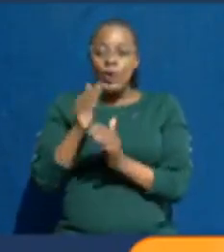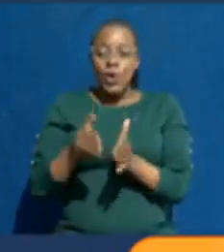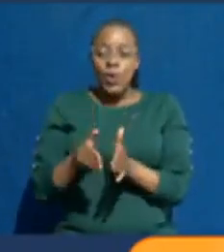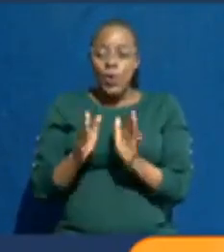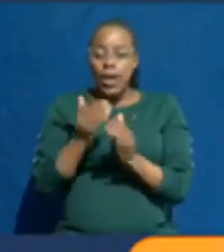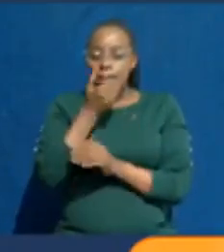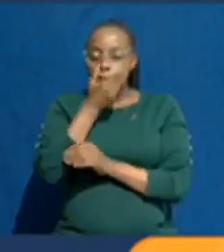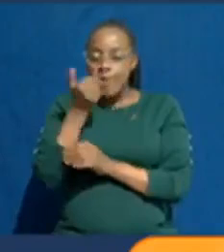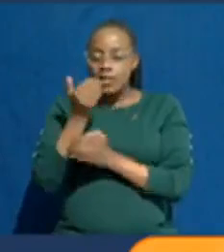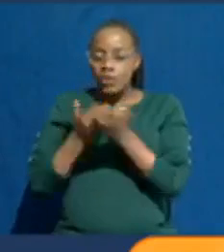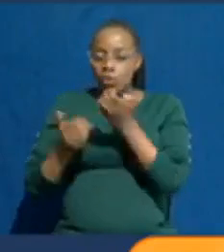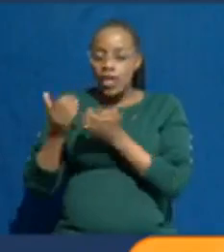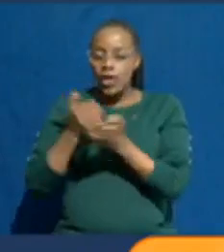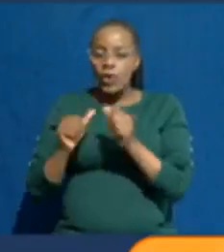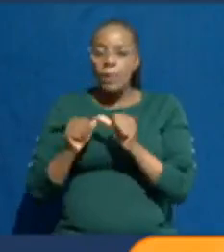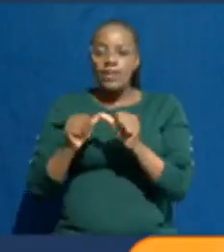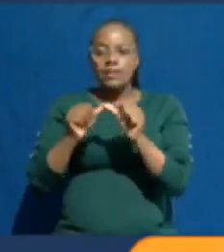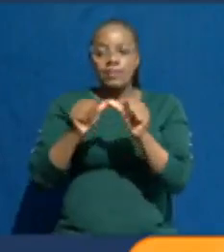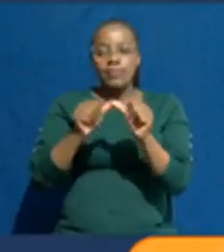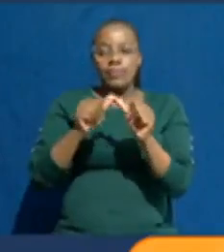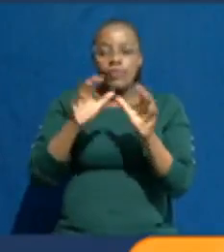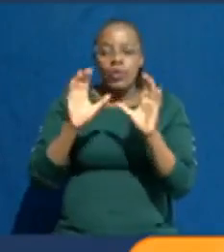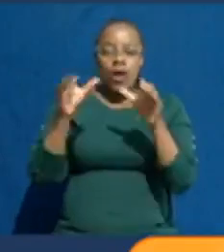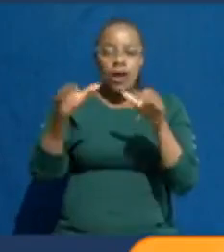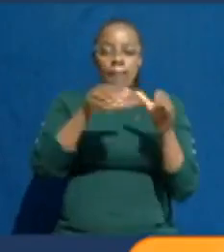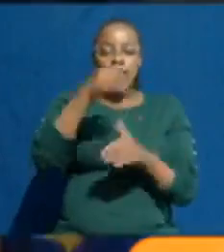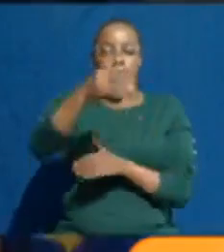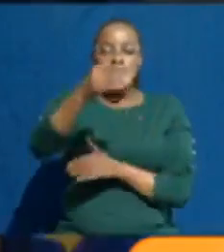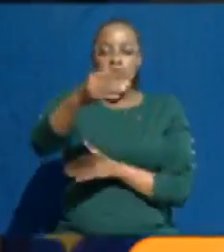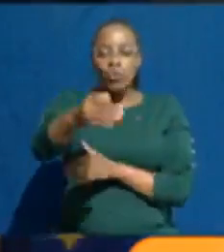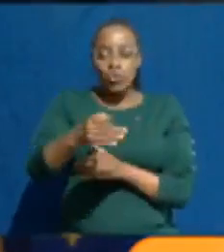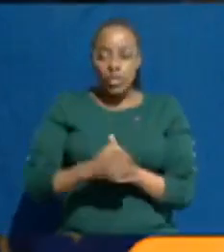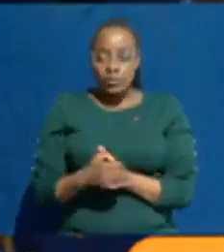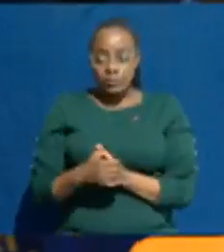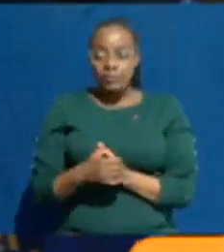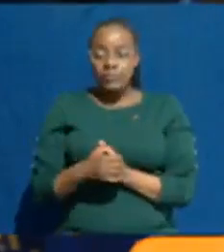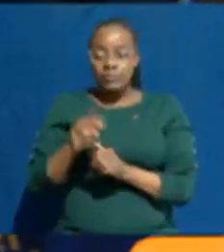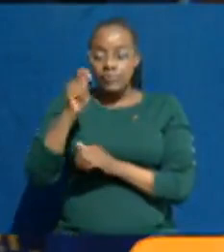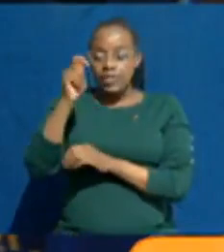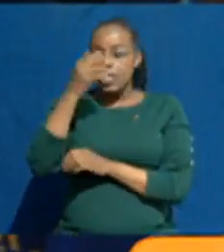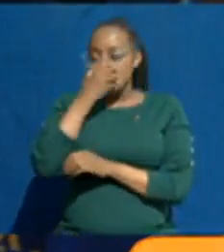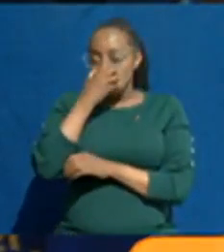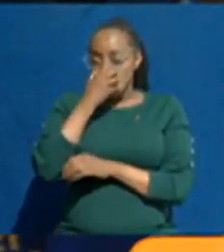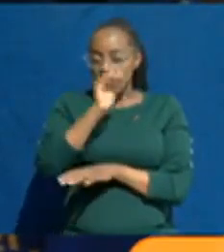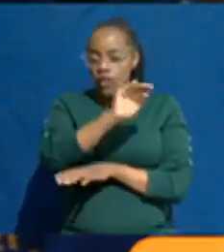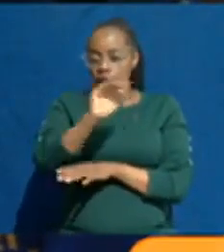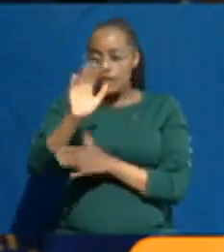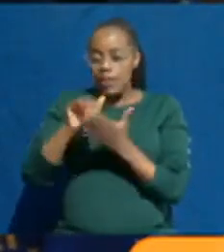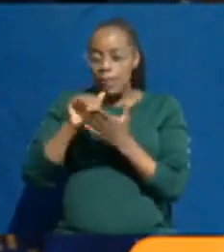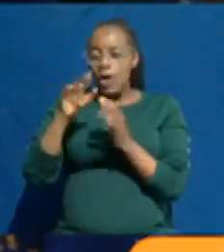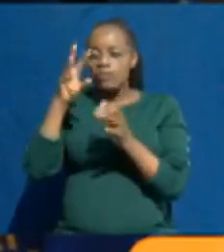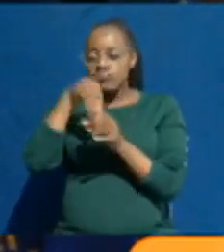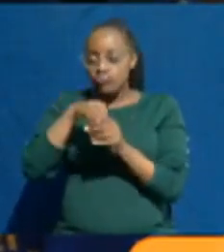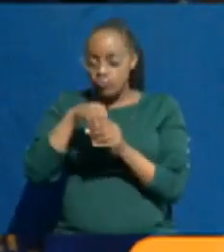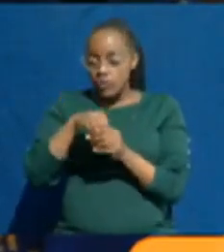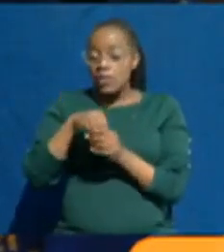to economic sustainability of your companies in the future. President William Ruto called for more investment in